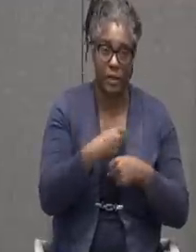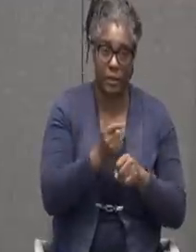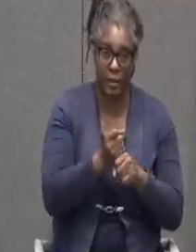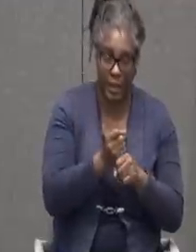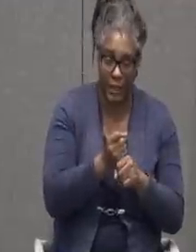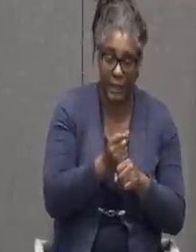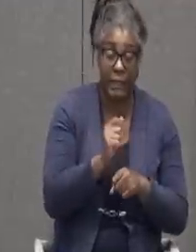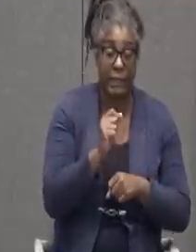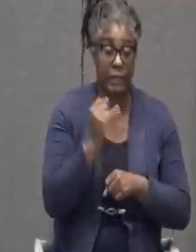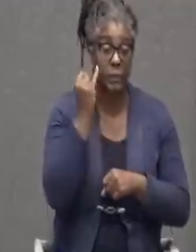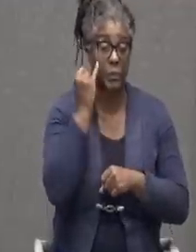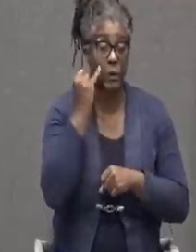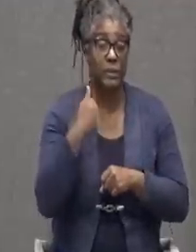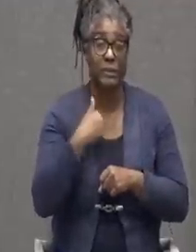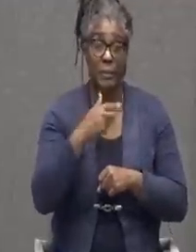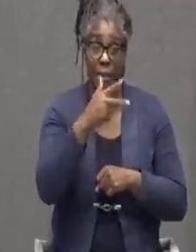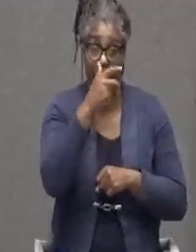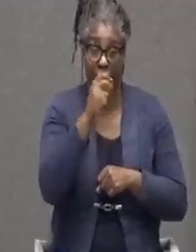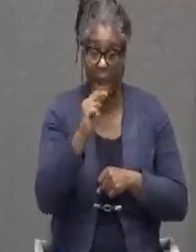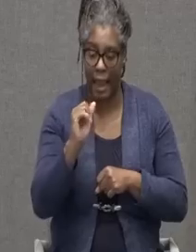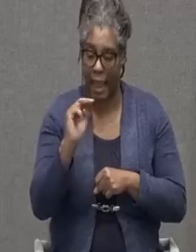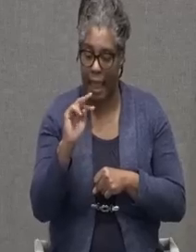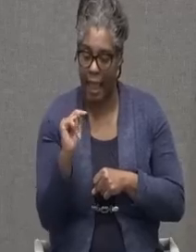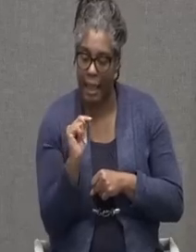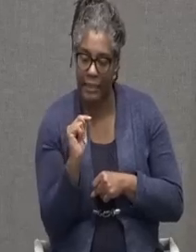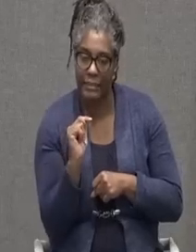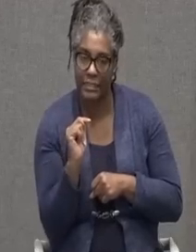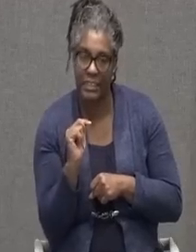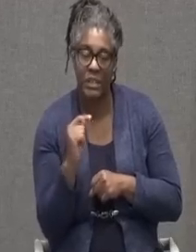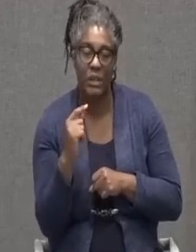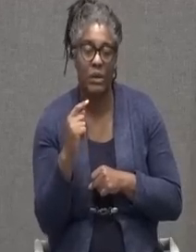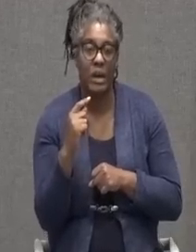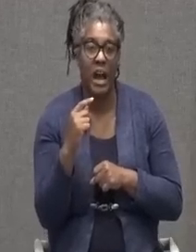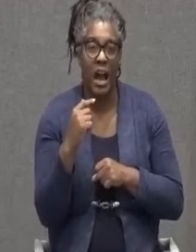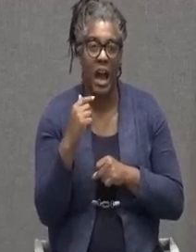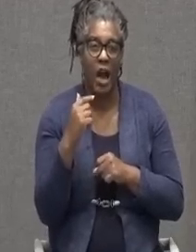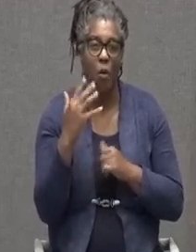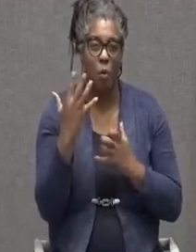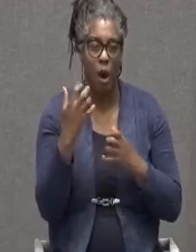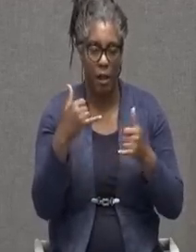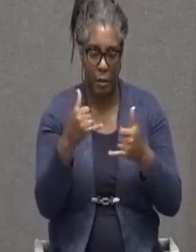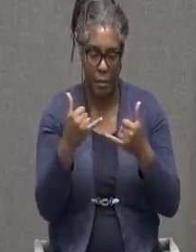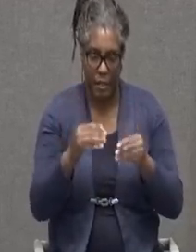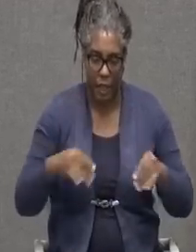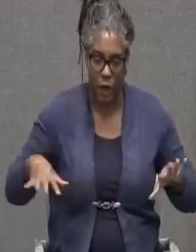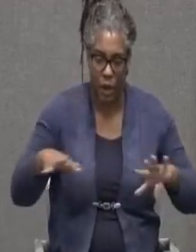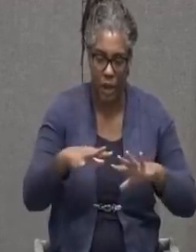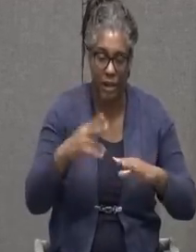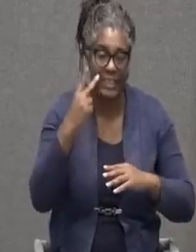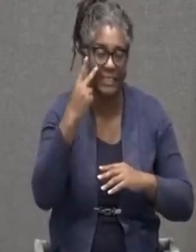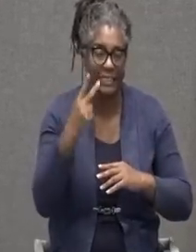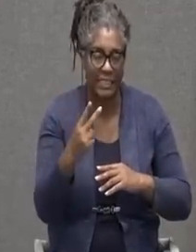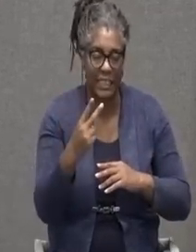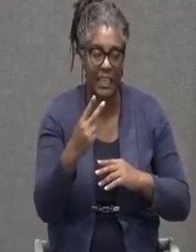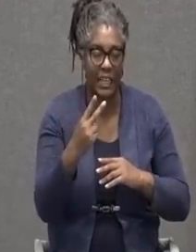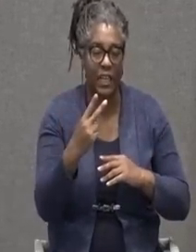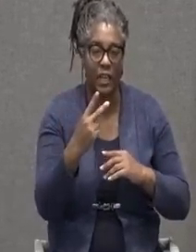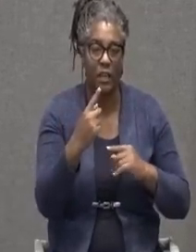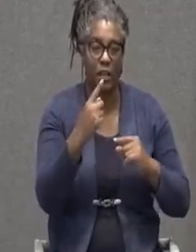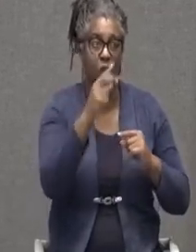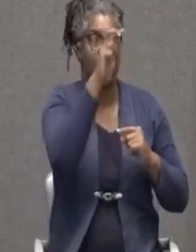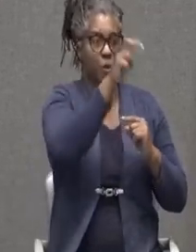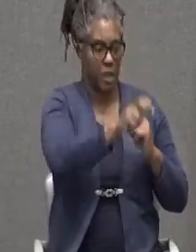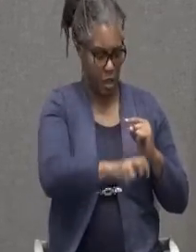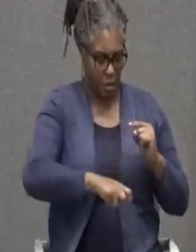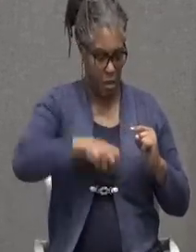or a place to explore and I see these curly slides, these arches, these giant wheels, something else I need to